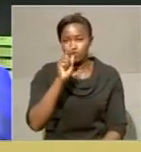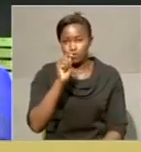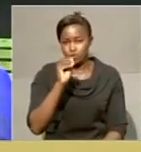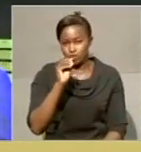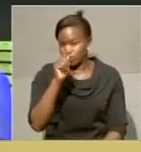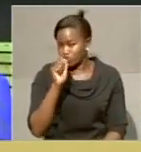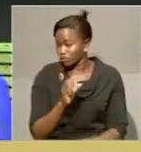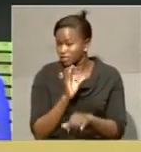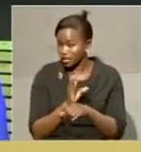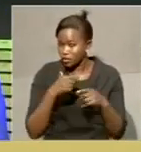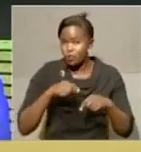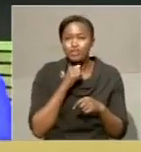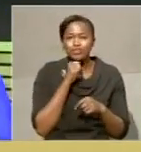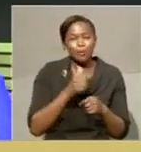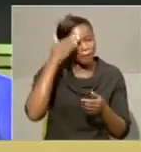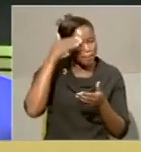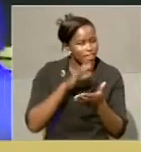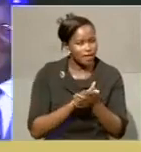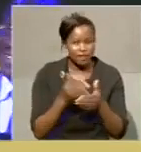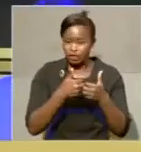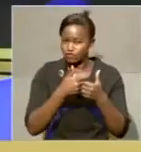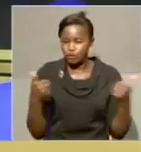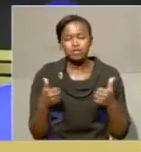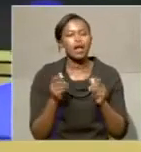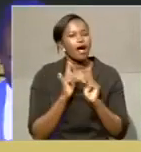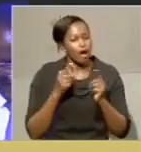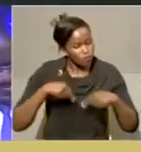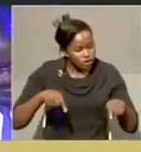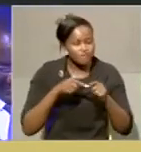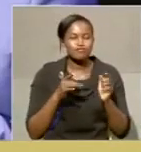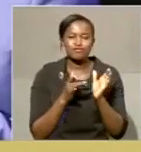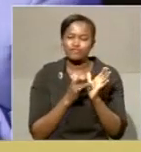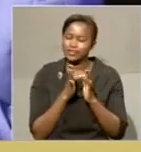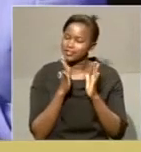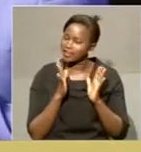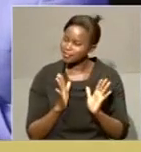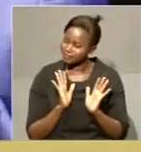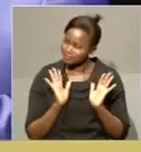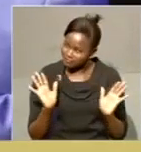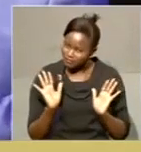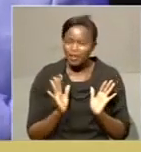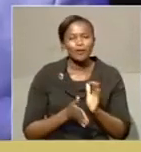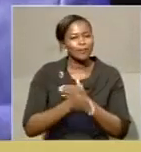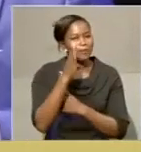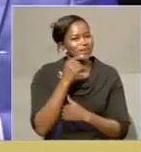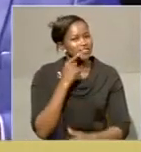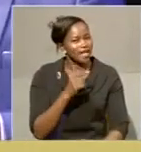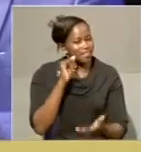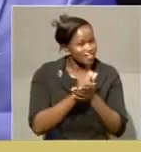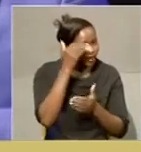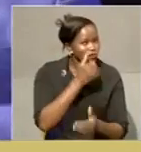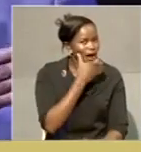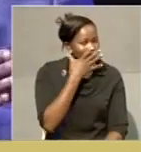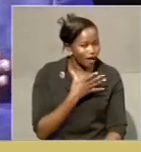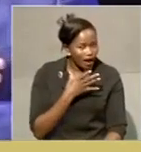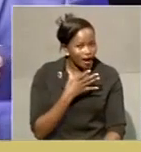do not believe in divorce. We are Christians. God said that's why Edward has chosen